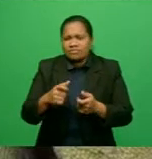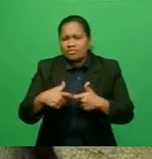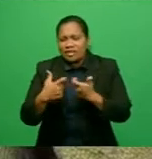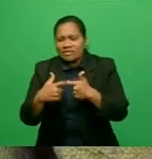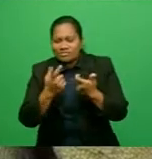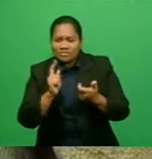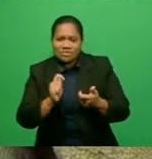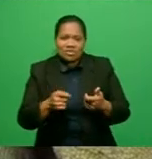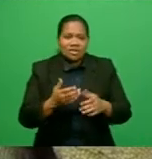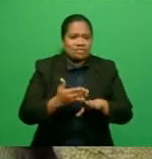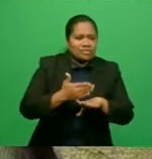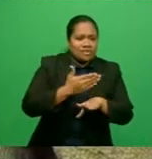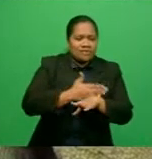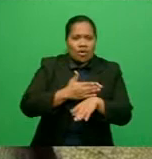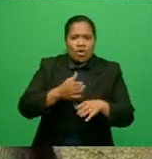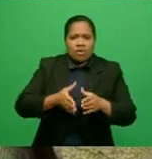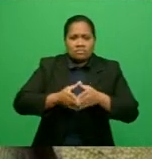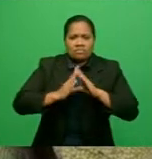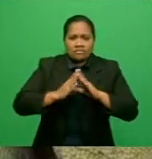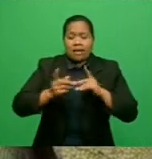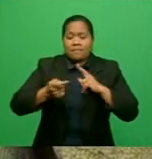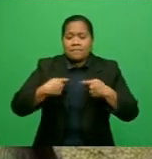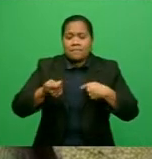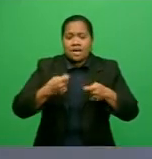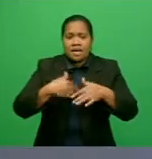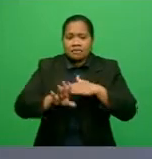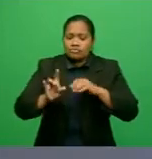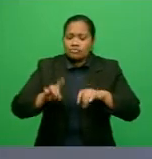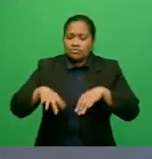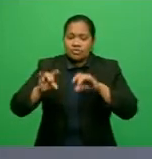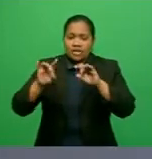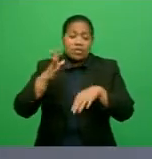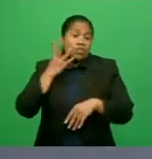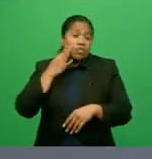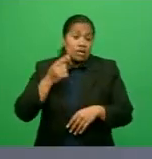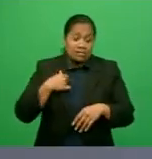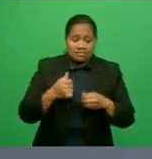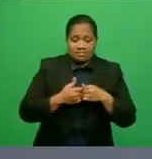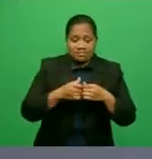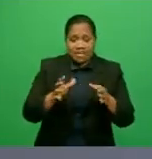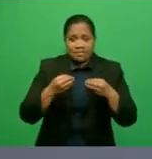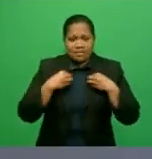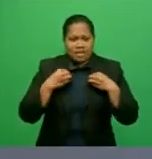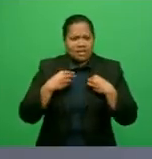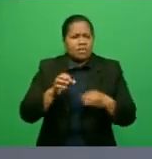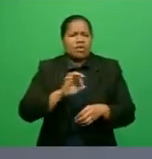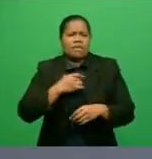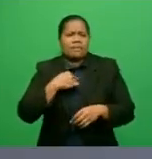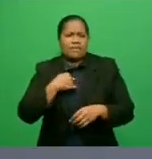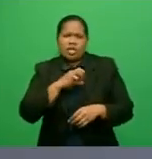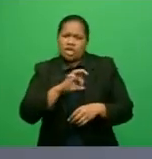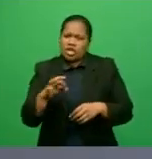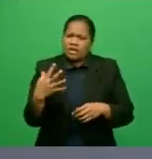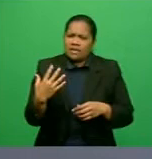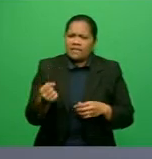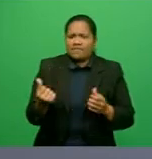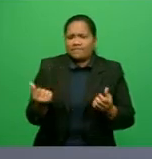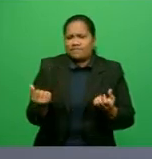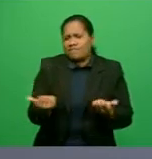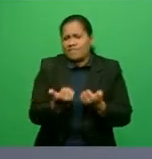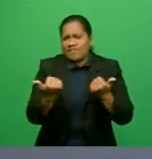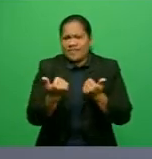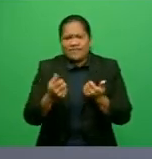before establishing a market in Australia. When I started my business, I was not getting enough vegetables for frozen